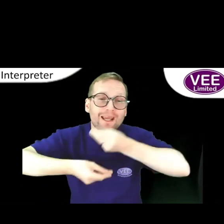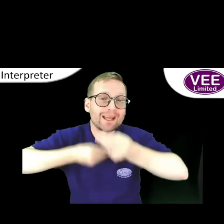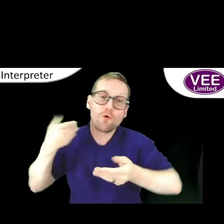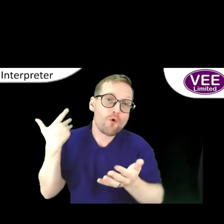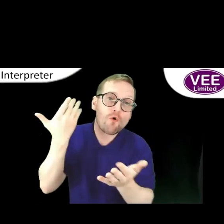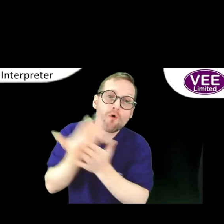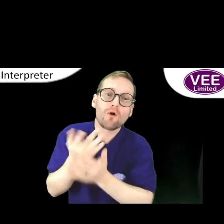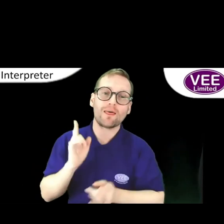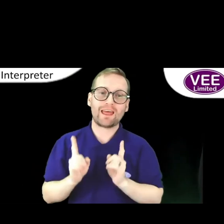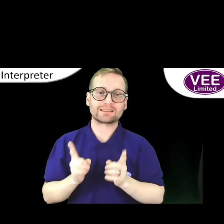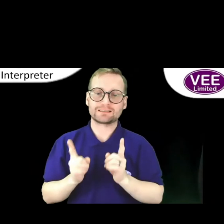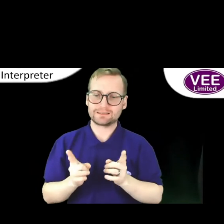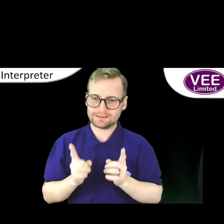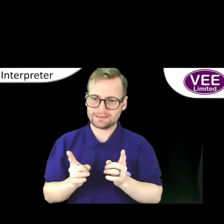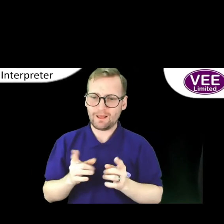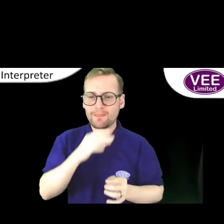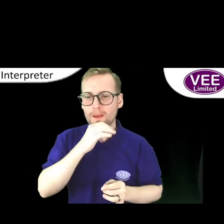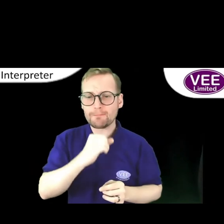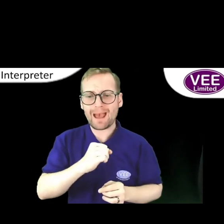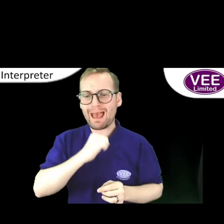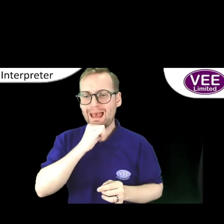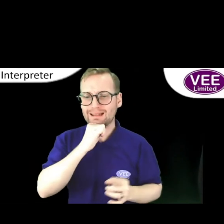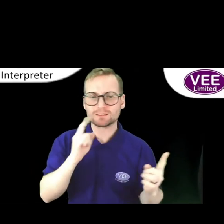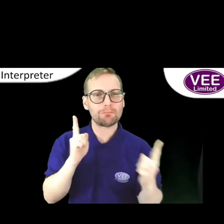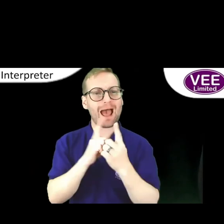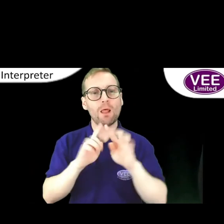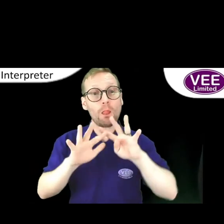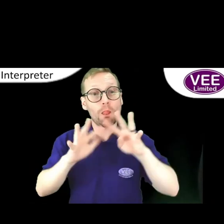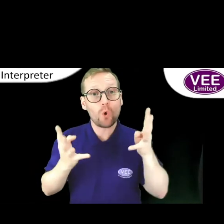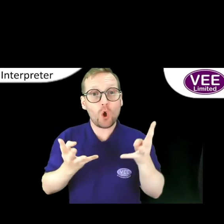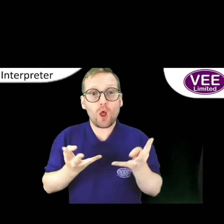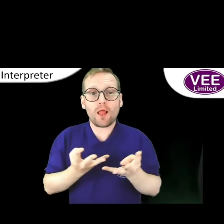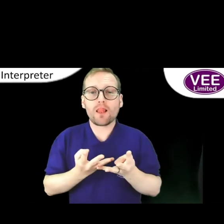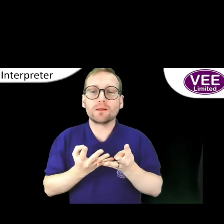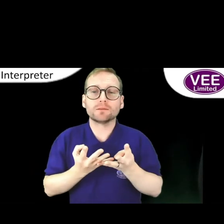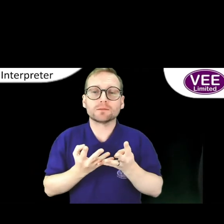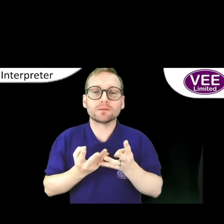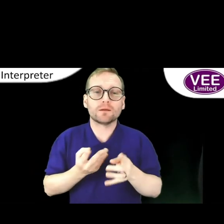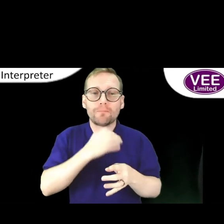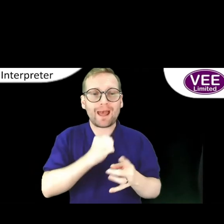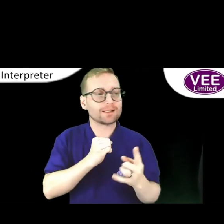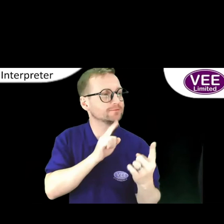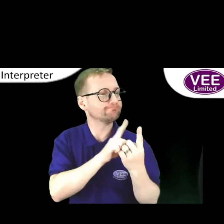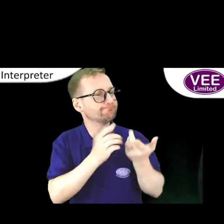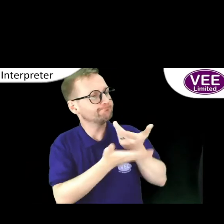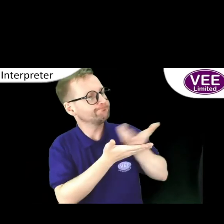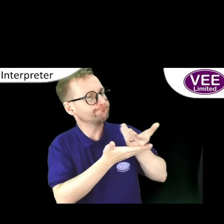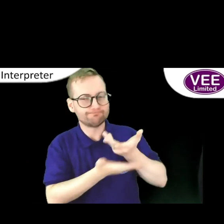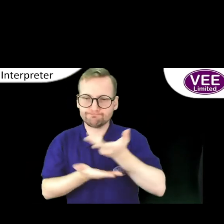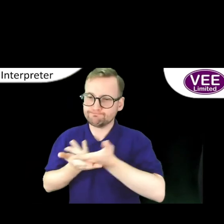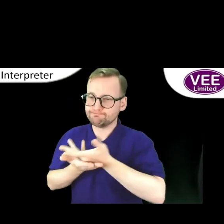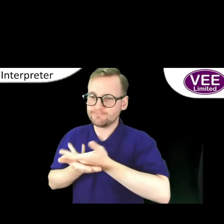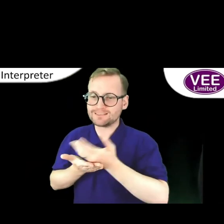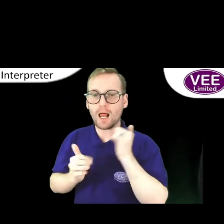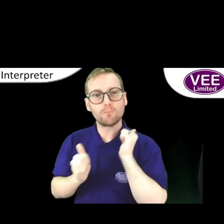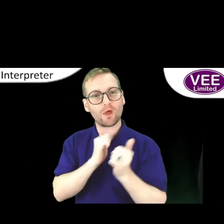all that, that man to man the world o'er shall brothers be for